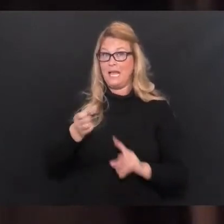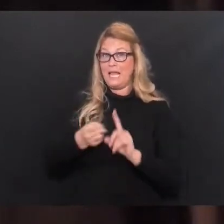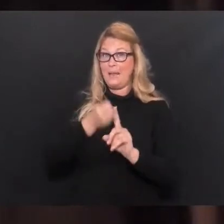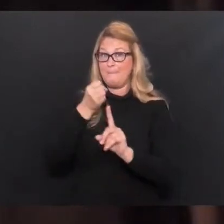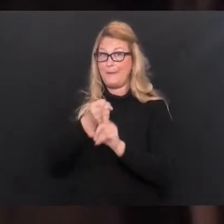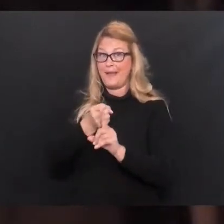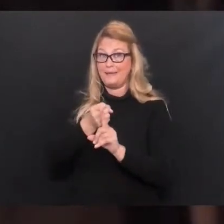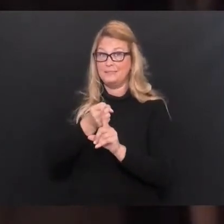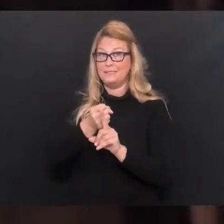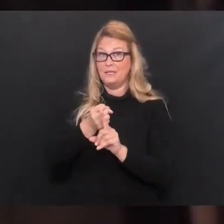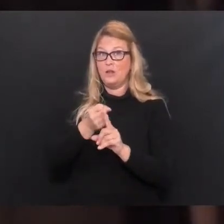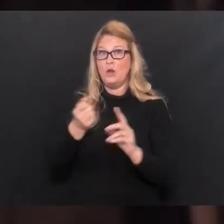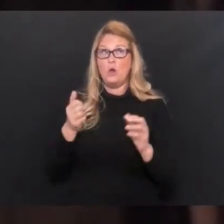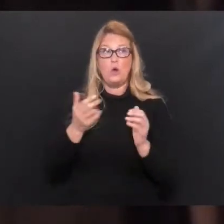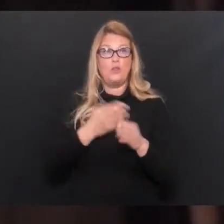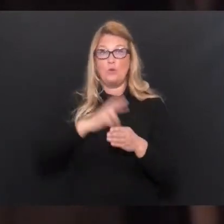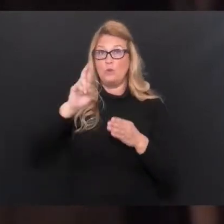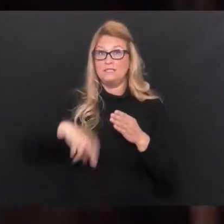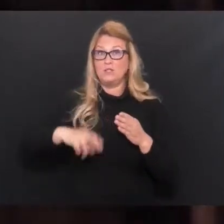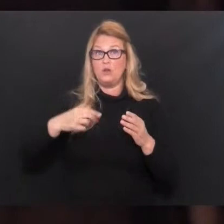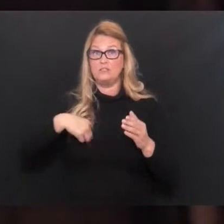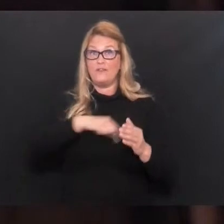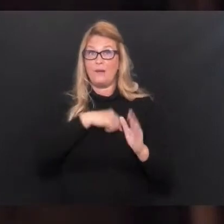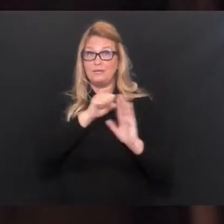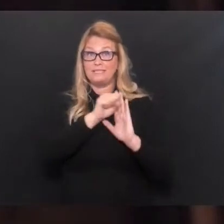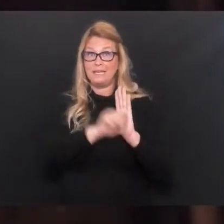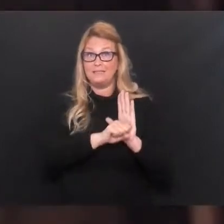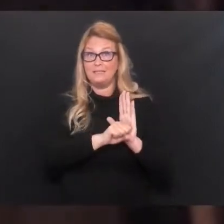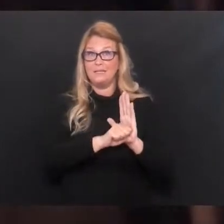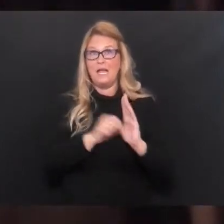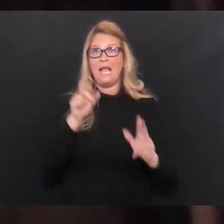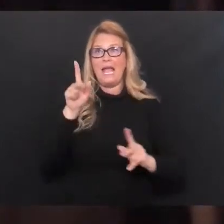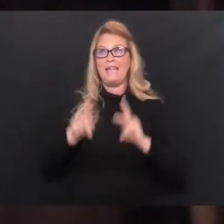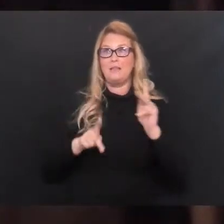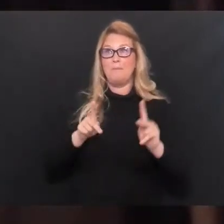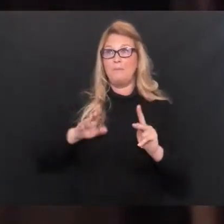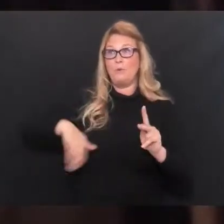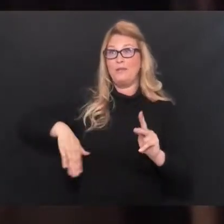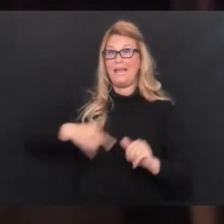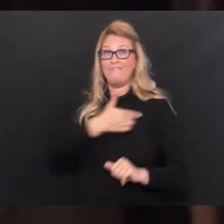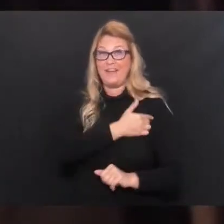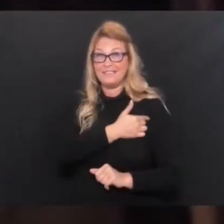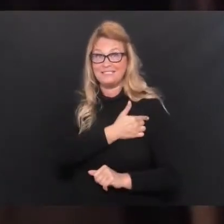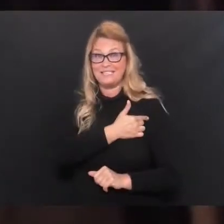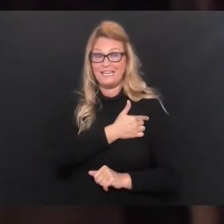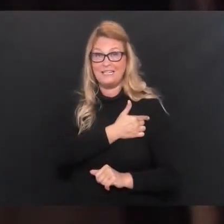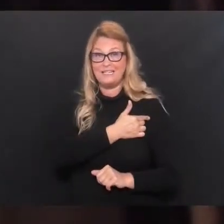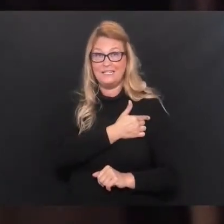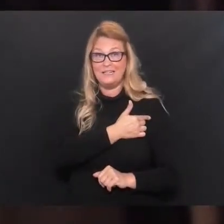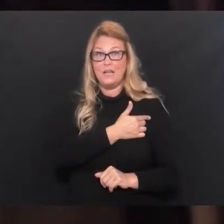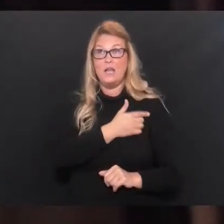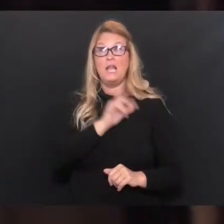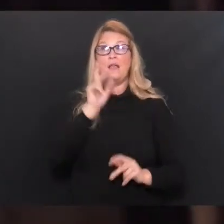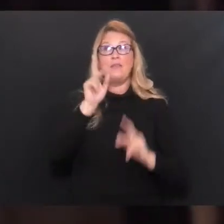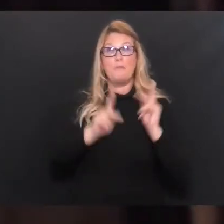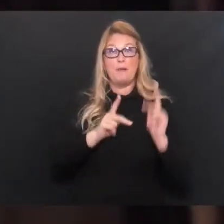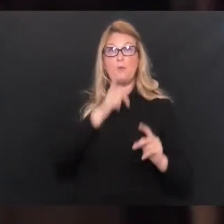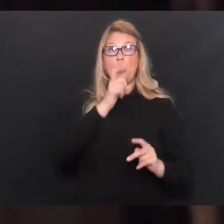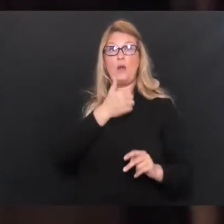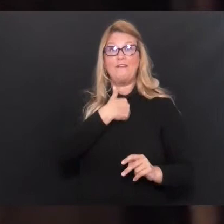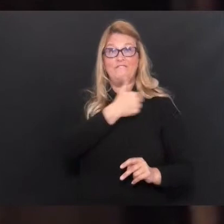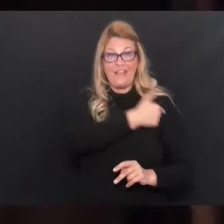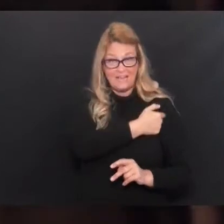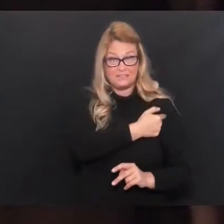impact on the outcome in our state, in the people that aren't vaccinated yet. In people that are vaccinated, they will be